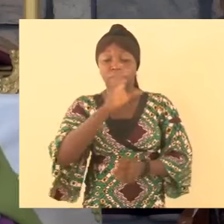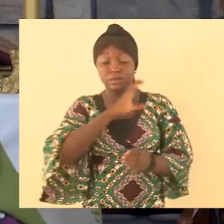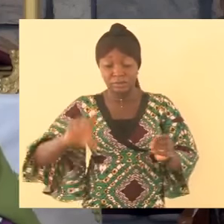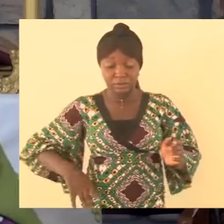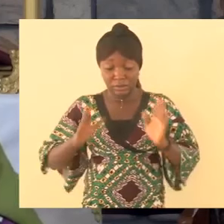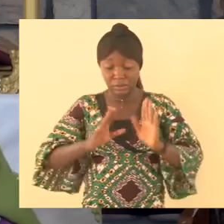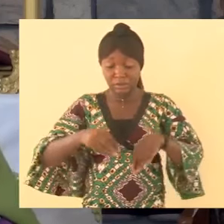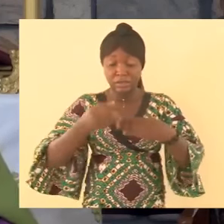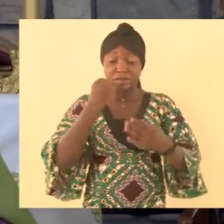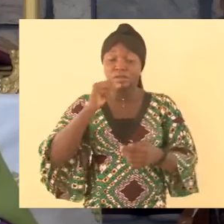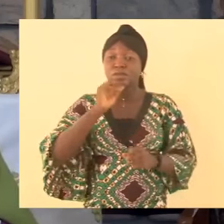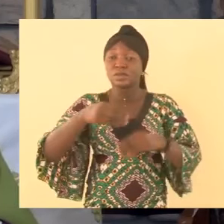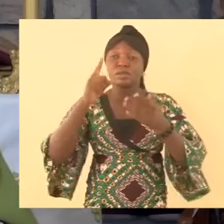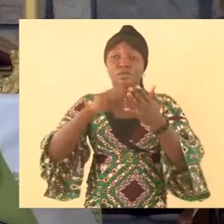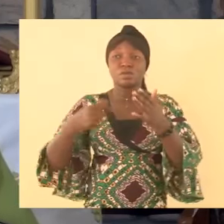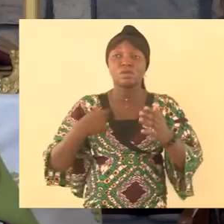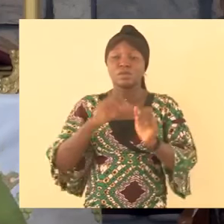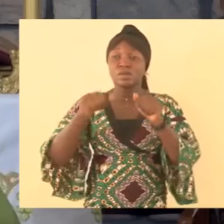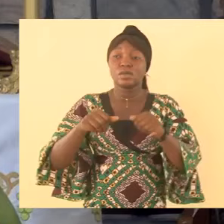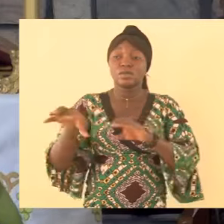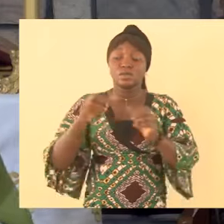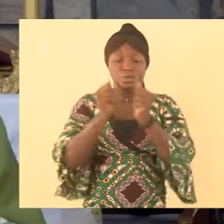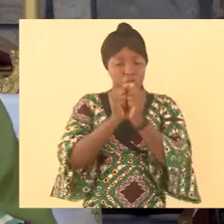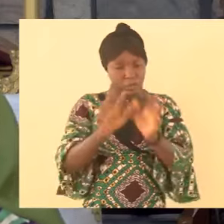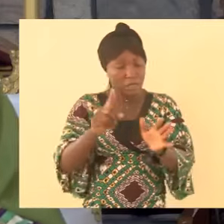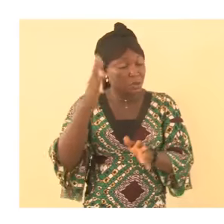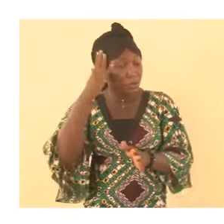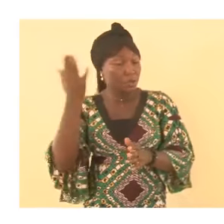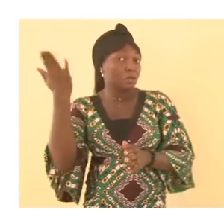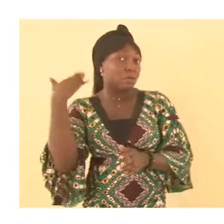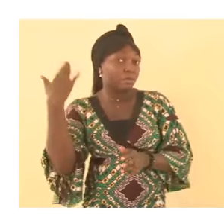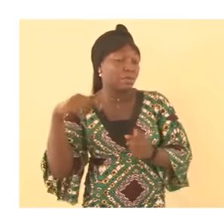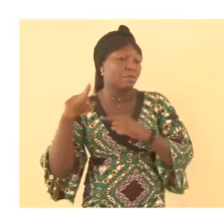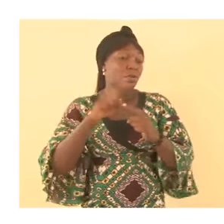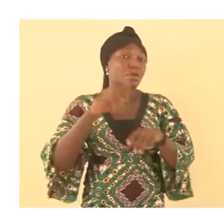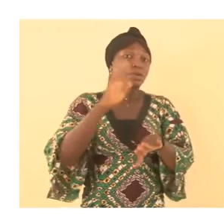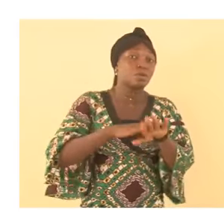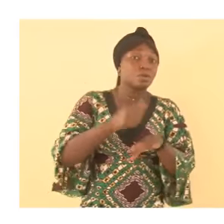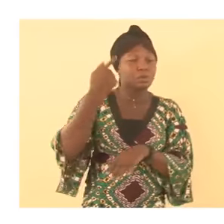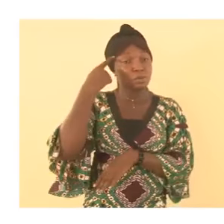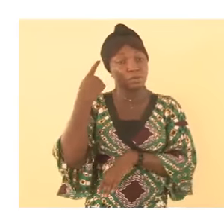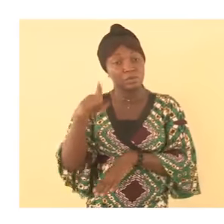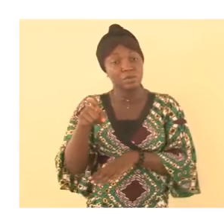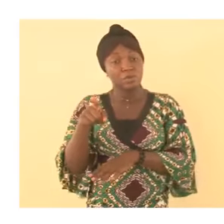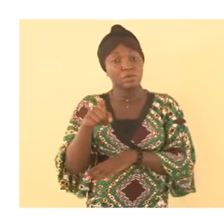True Christian giving is not giving what we can do without. You know, in those days